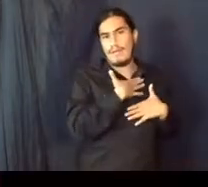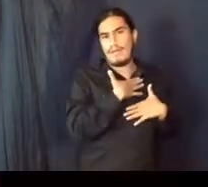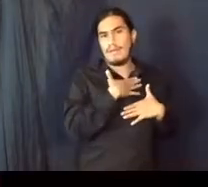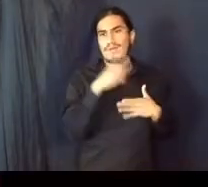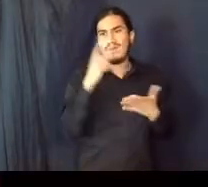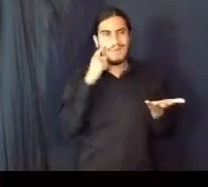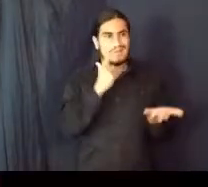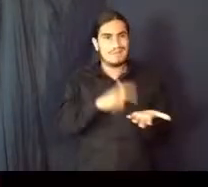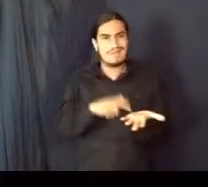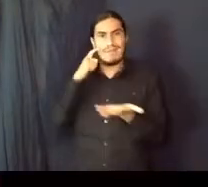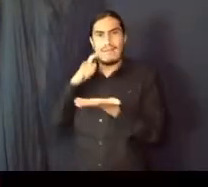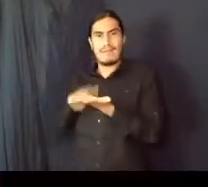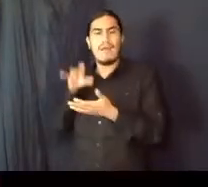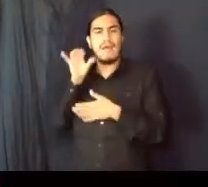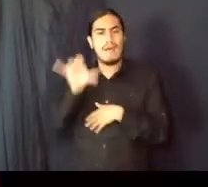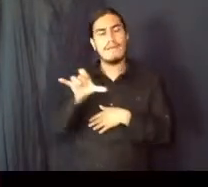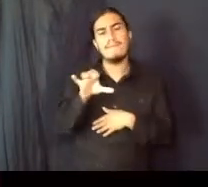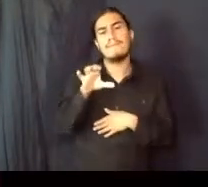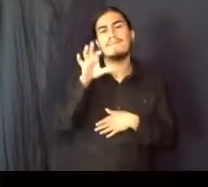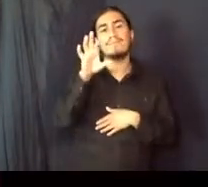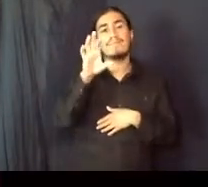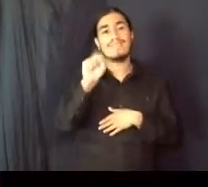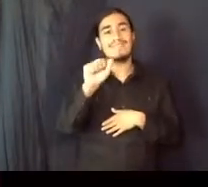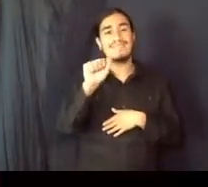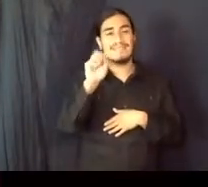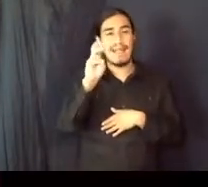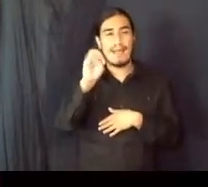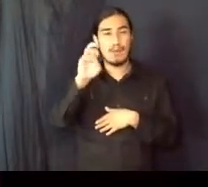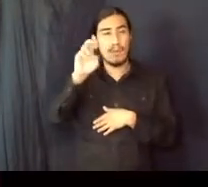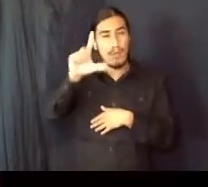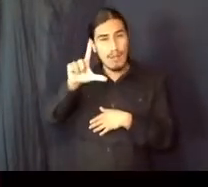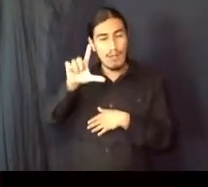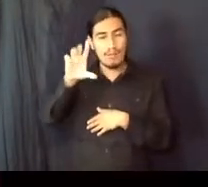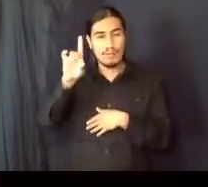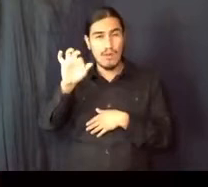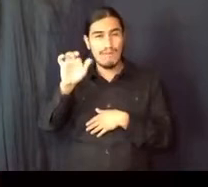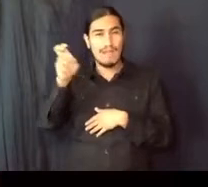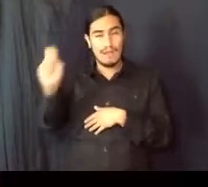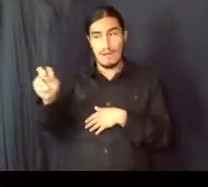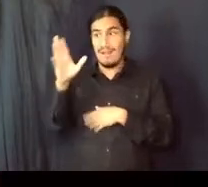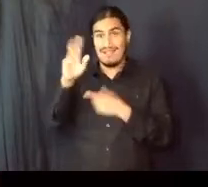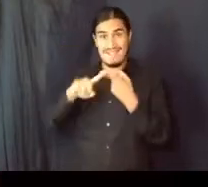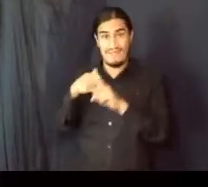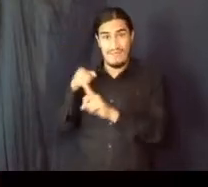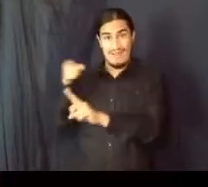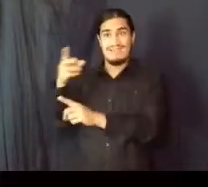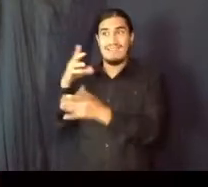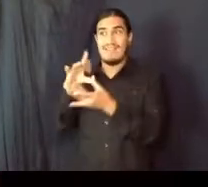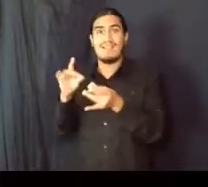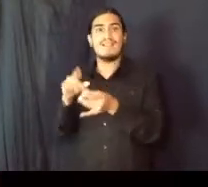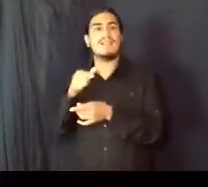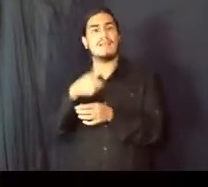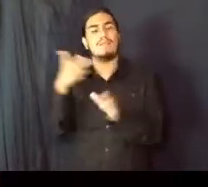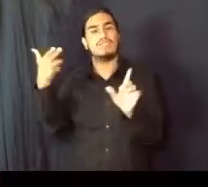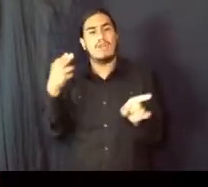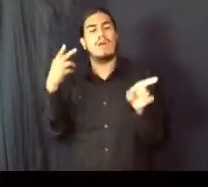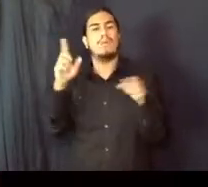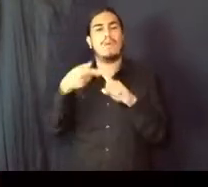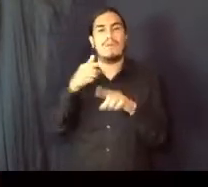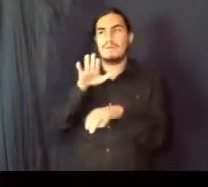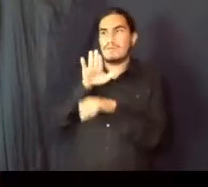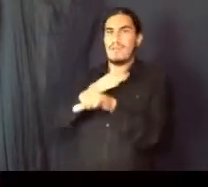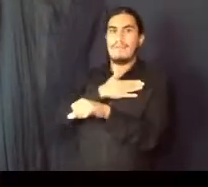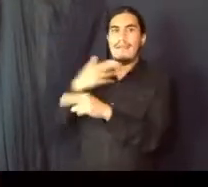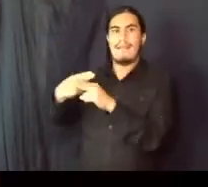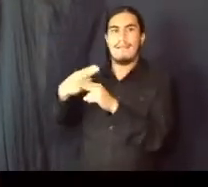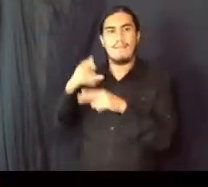Dolphin in Finland in 2018 and of his friend who stated he was shouting and calling my name, "Ofori, Ofori, they are killing